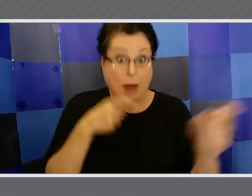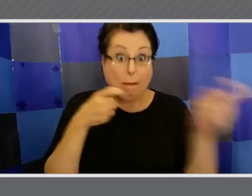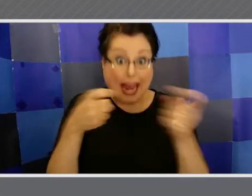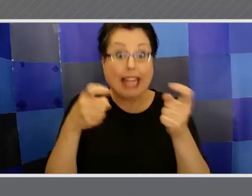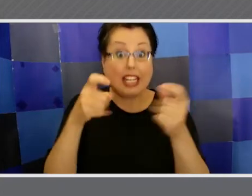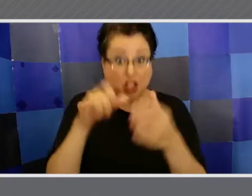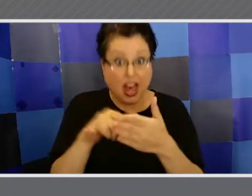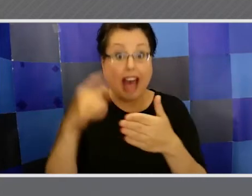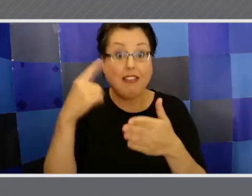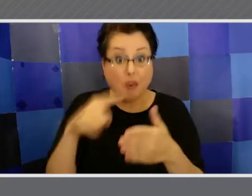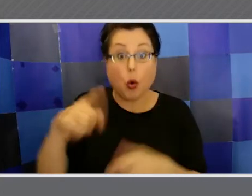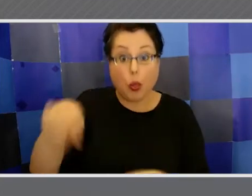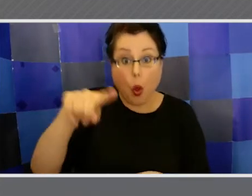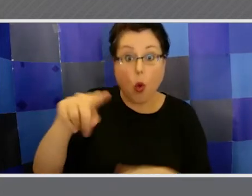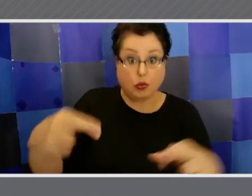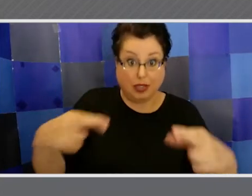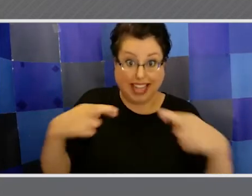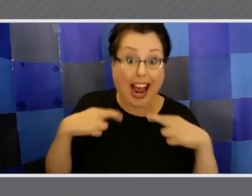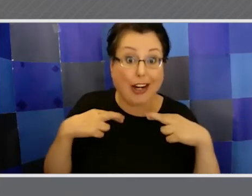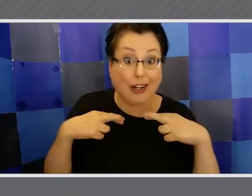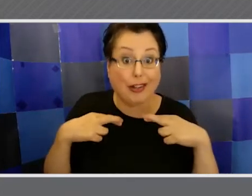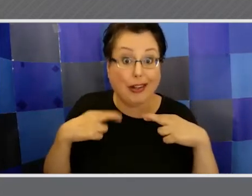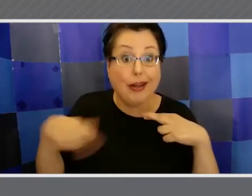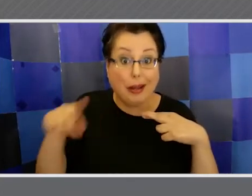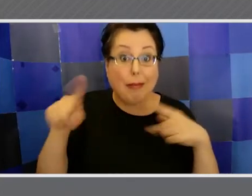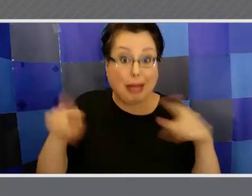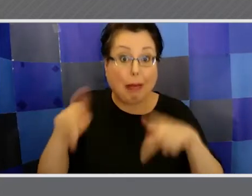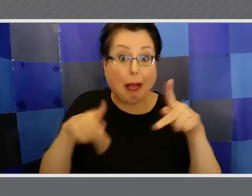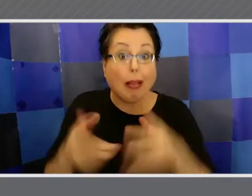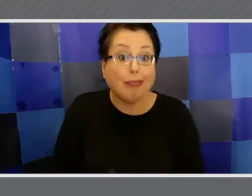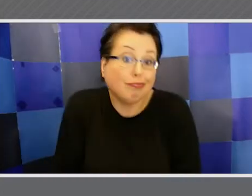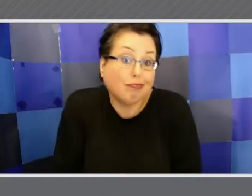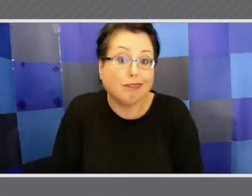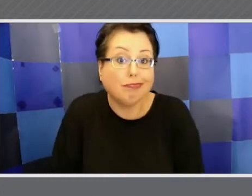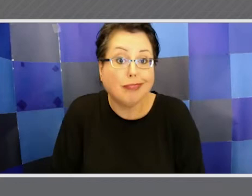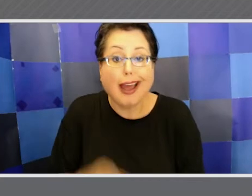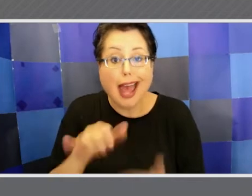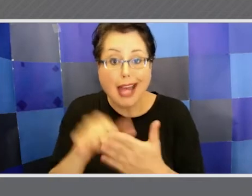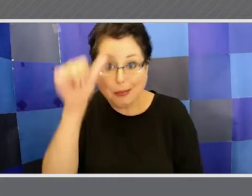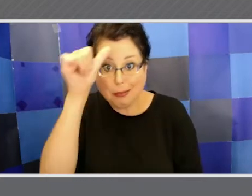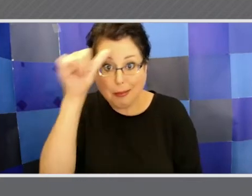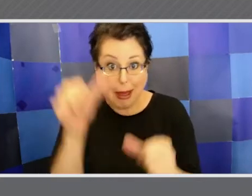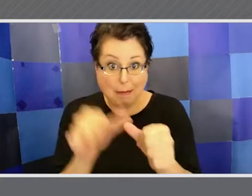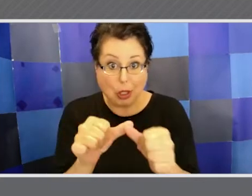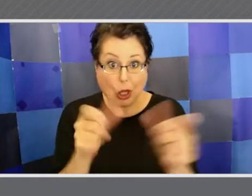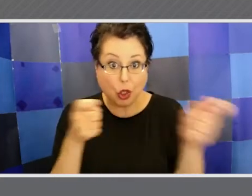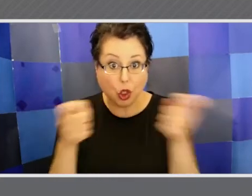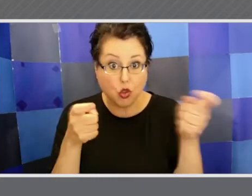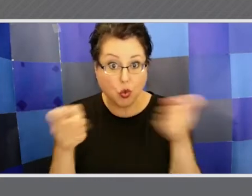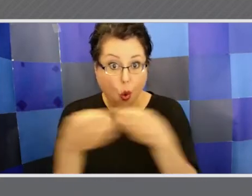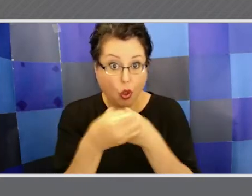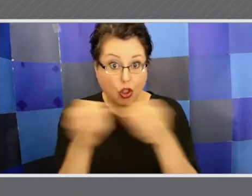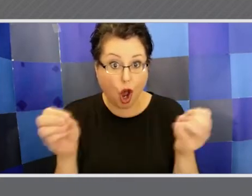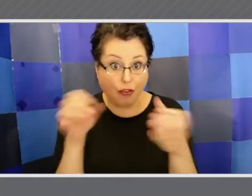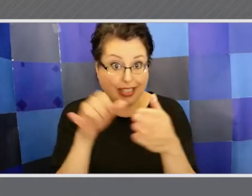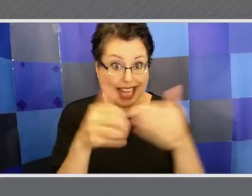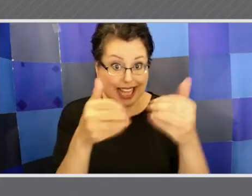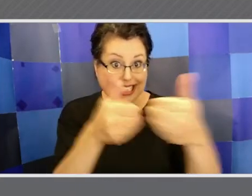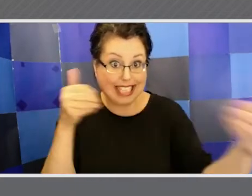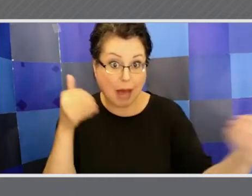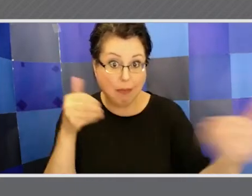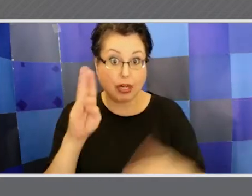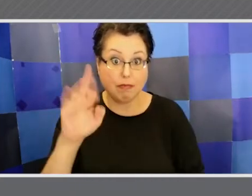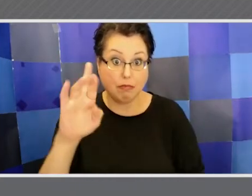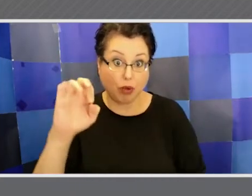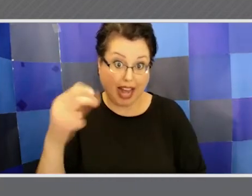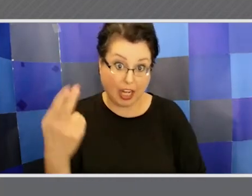pension explicitly for retired employees. And then a reminder that the Controller's Office is a separate branch of government,